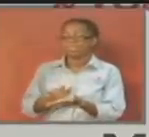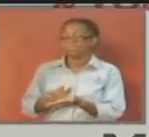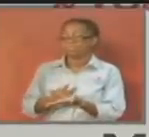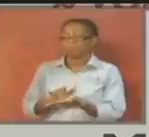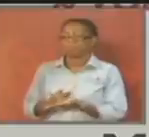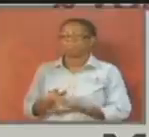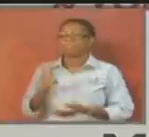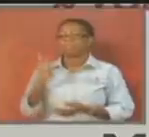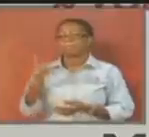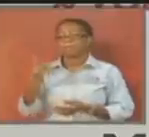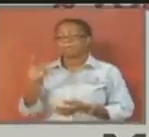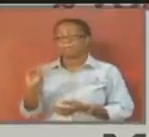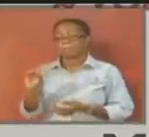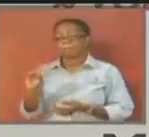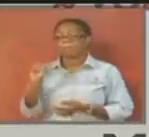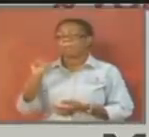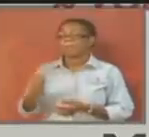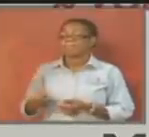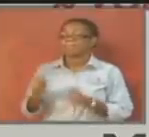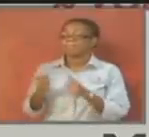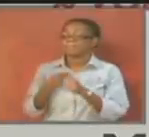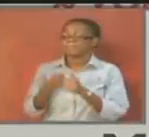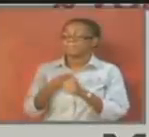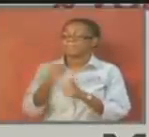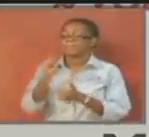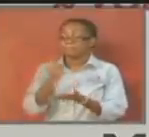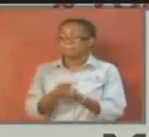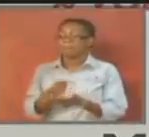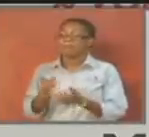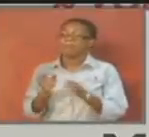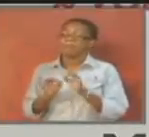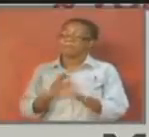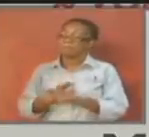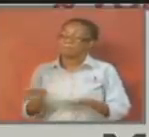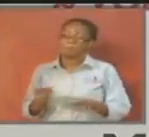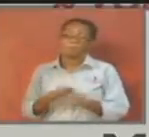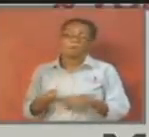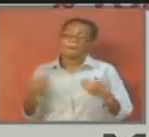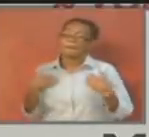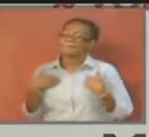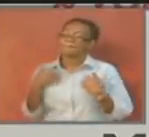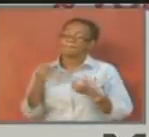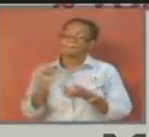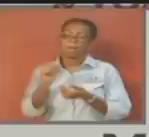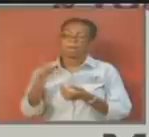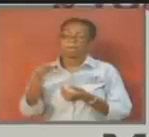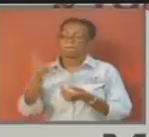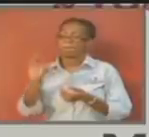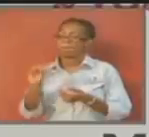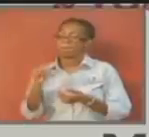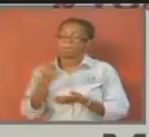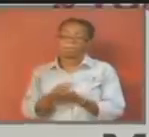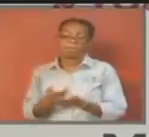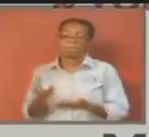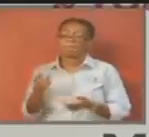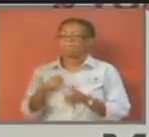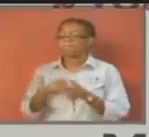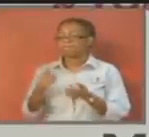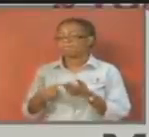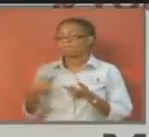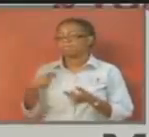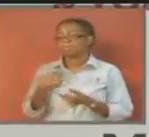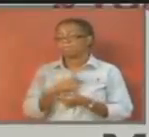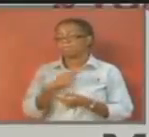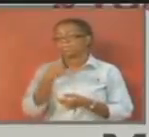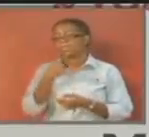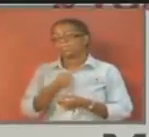particular, the antibiotics are not used to treat the virus. They are used to treat bacterial infection that may arise as a secondary out